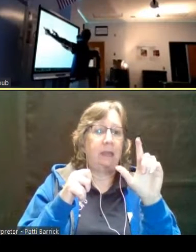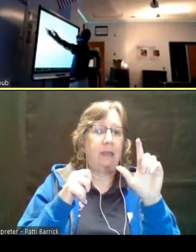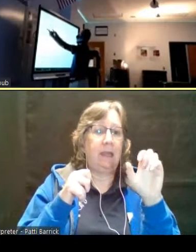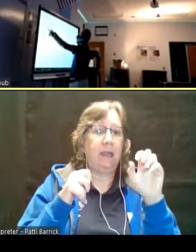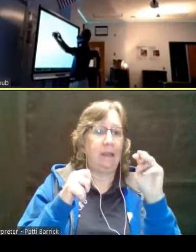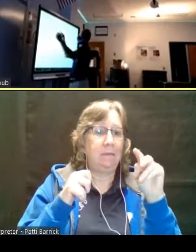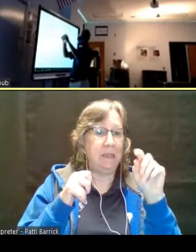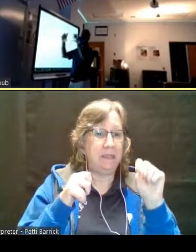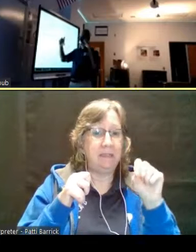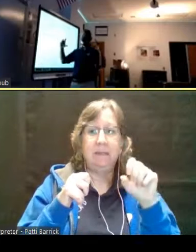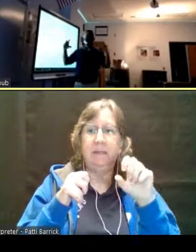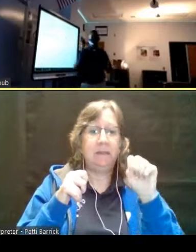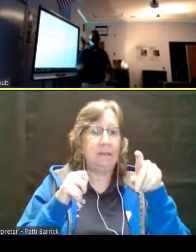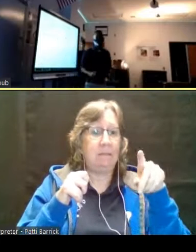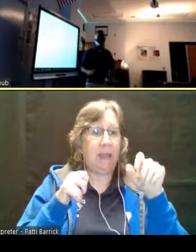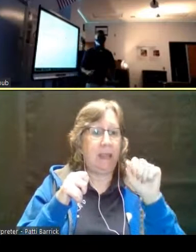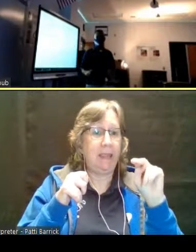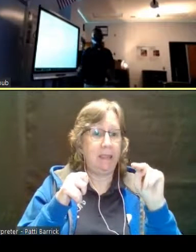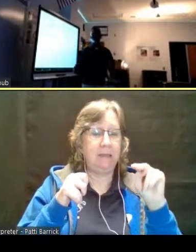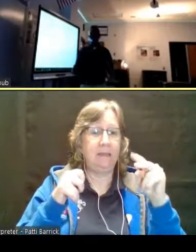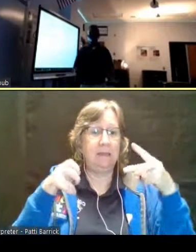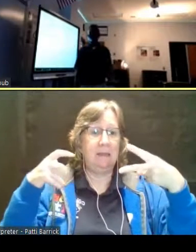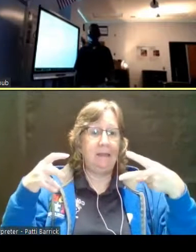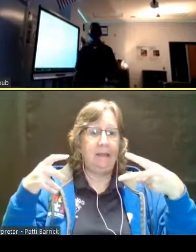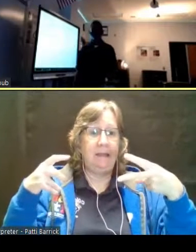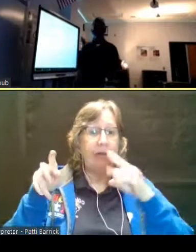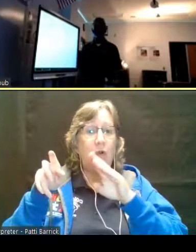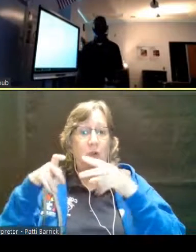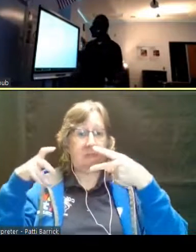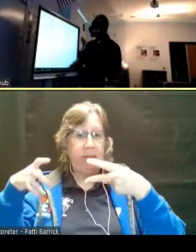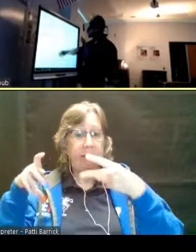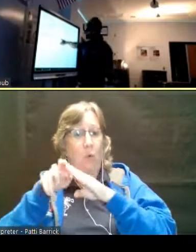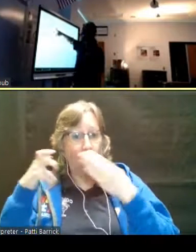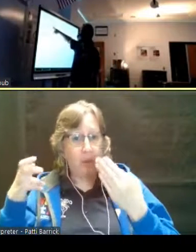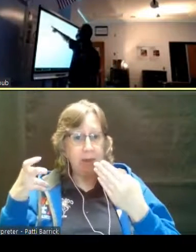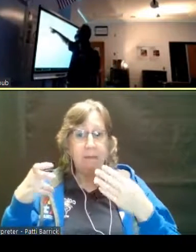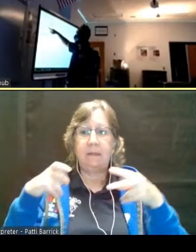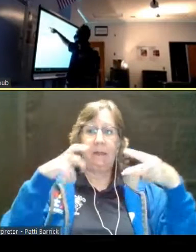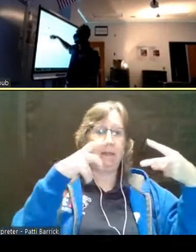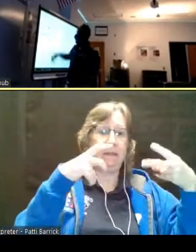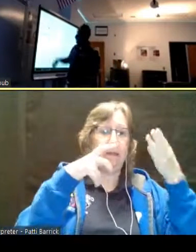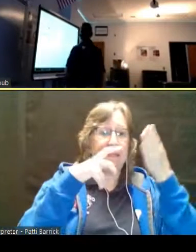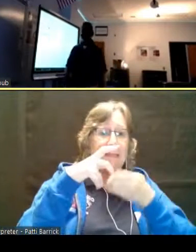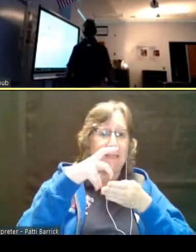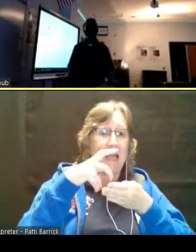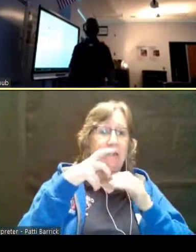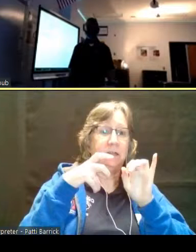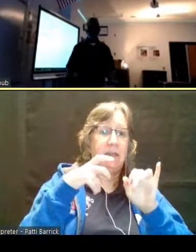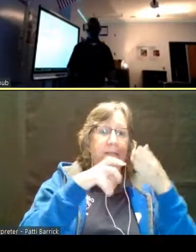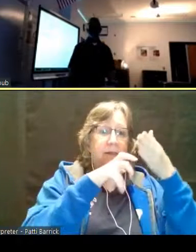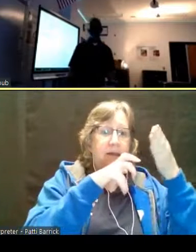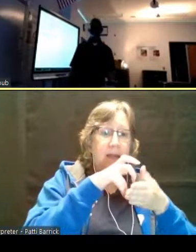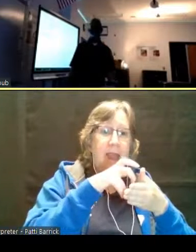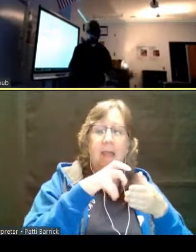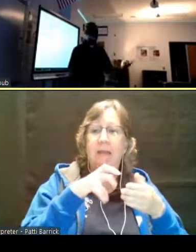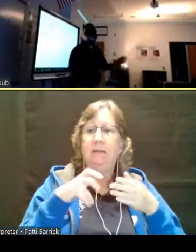open span, close span with the less than and greater than parentheses with the end tags.